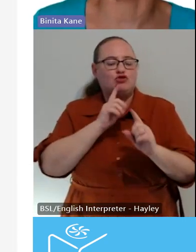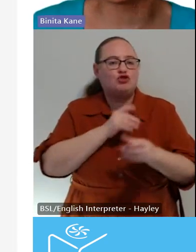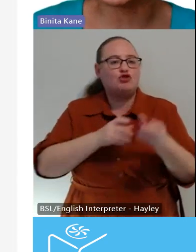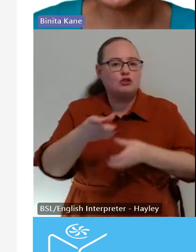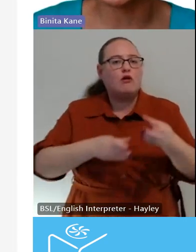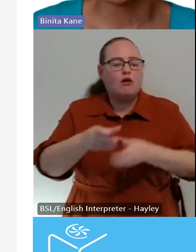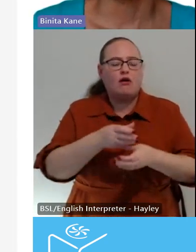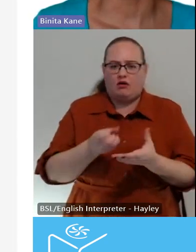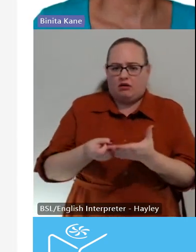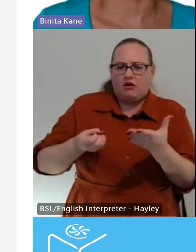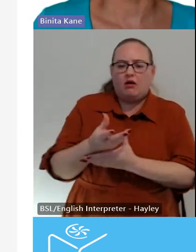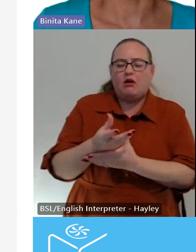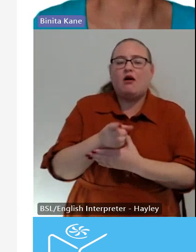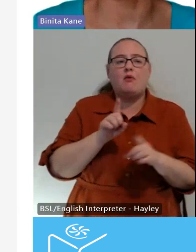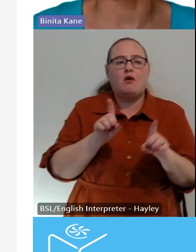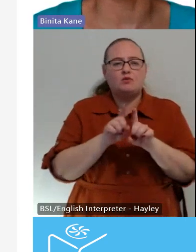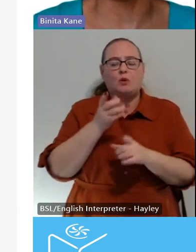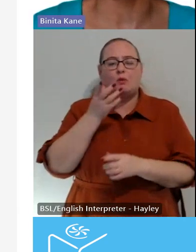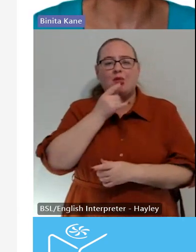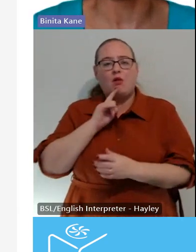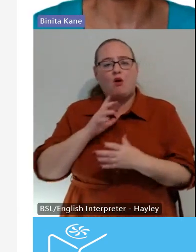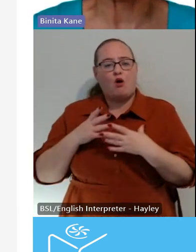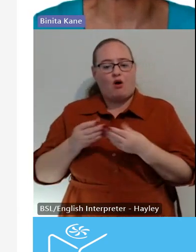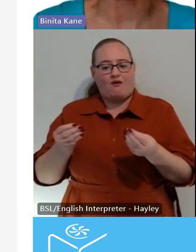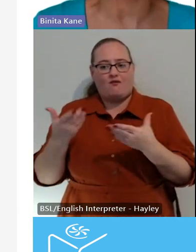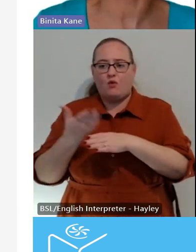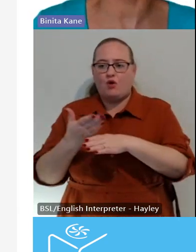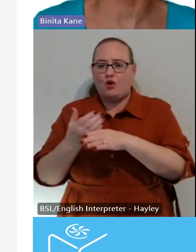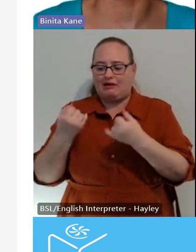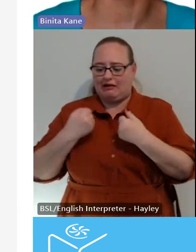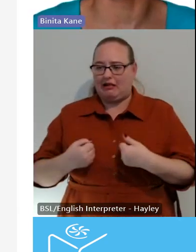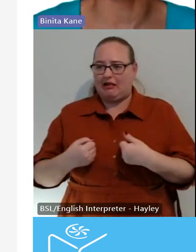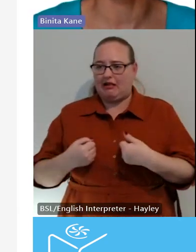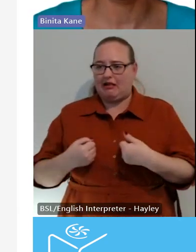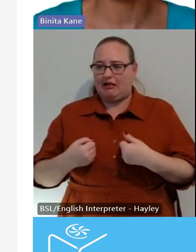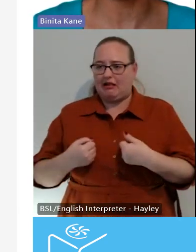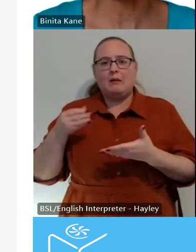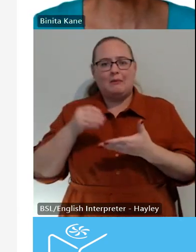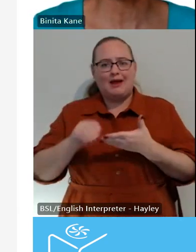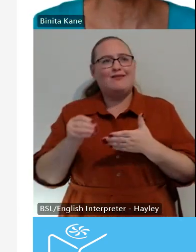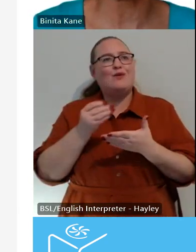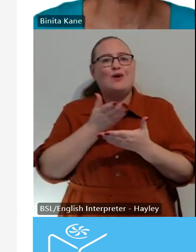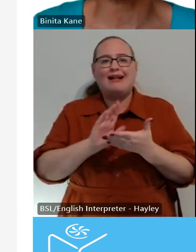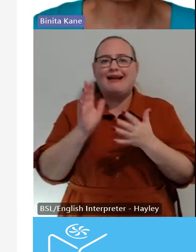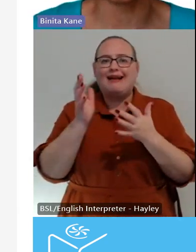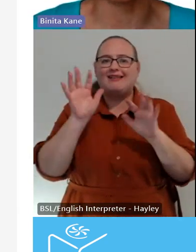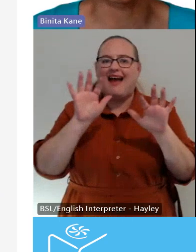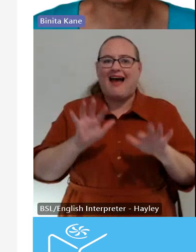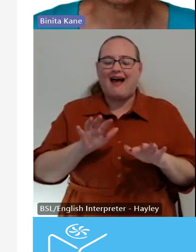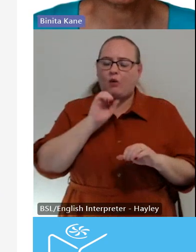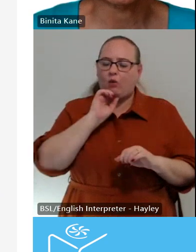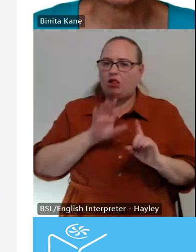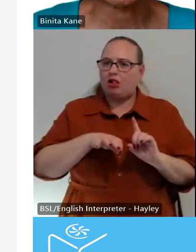being off sick, I think the costs of actually investing in clean air will pale into insignificance. Next